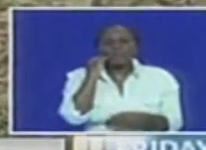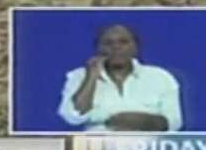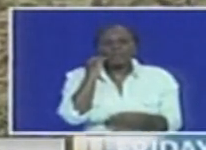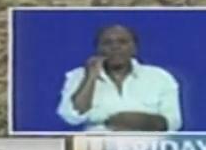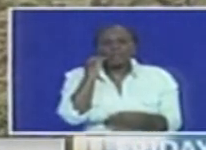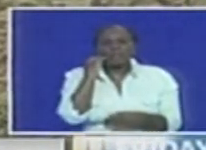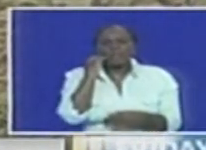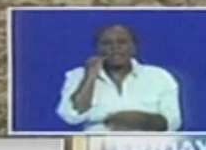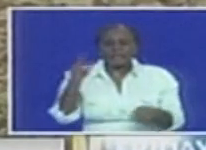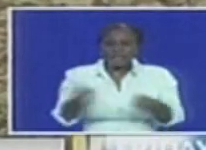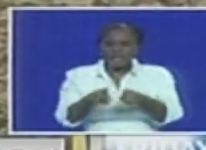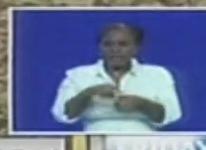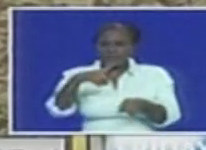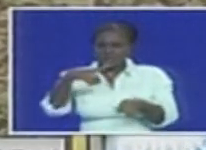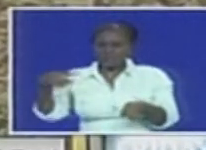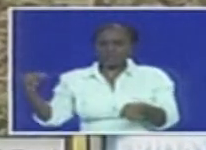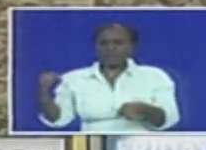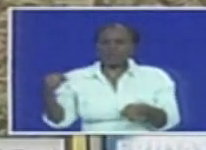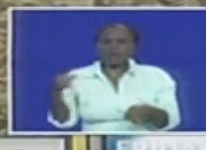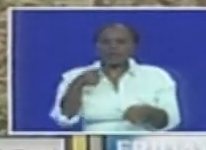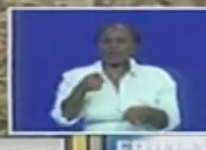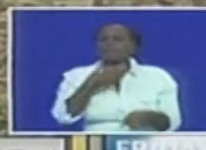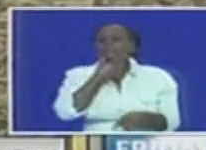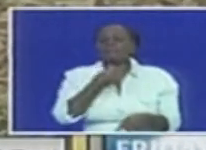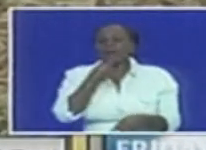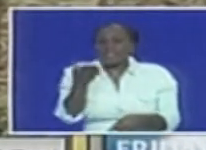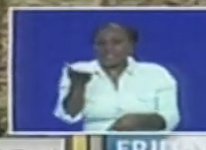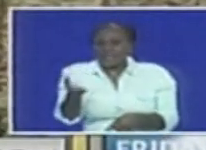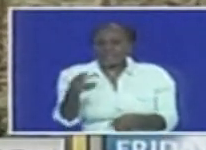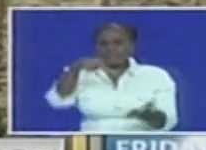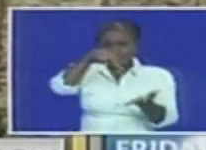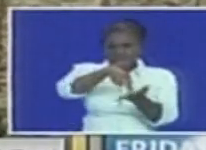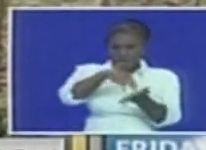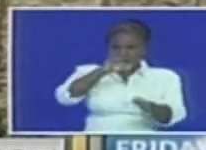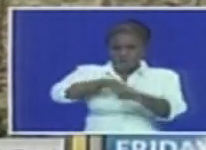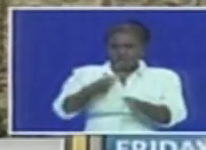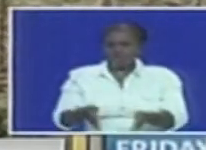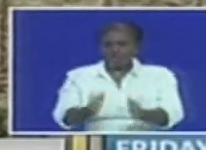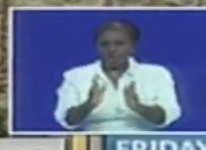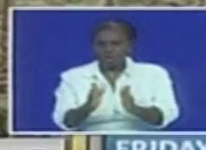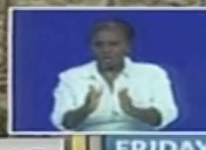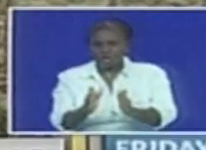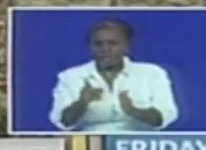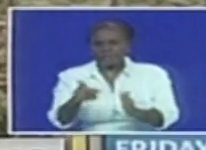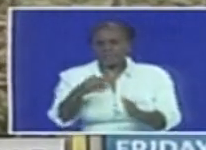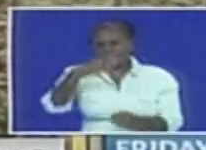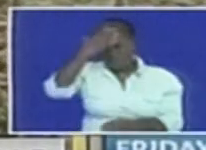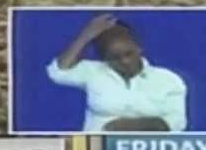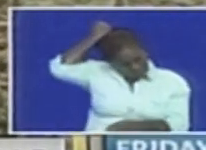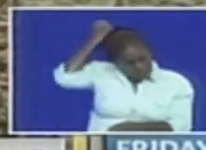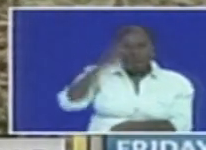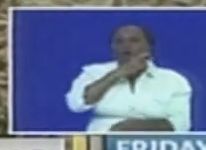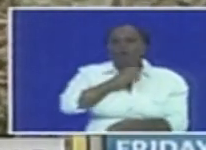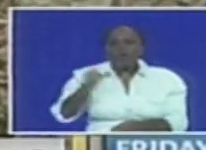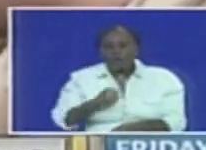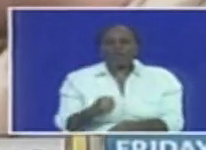sasa kama filo tunaenda kwa jirani. Hao fulani wao wanasimama huko kwa njia. Walifia tao, wasee hata